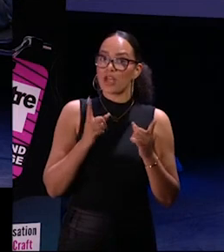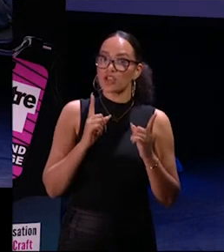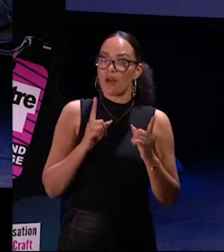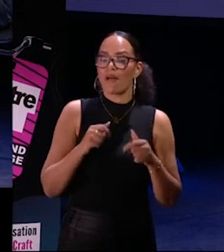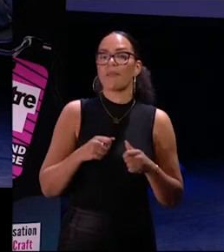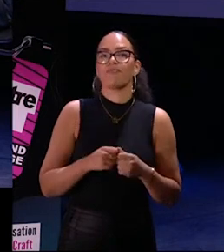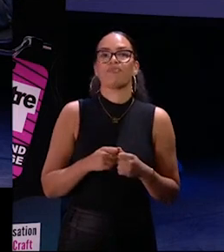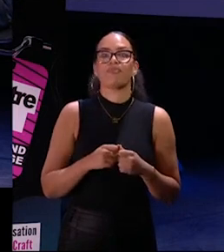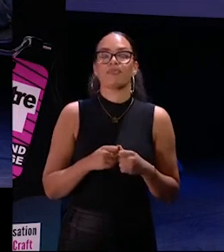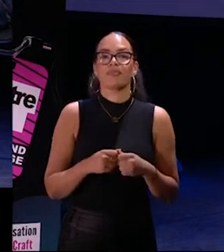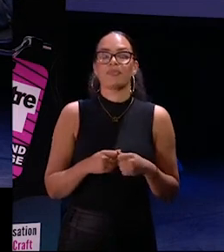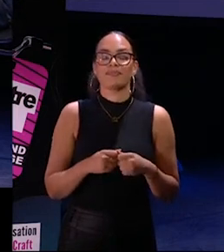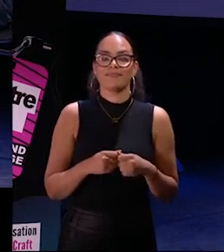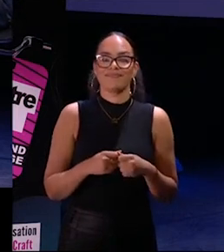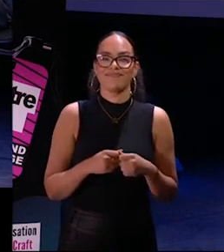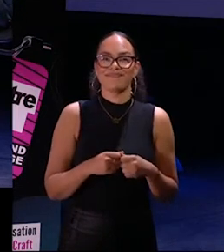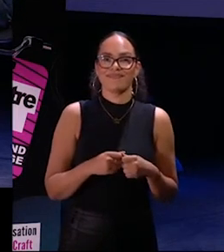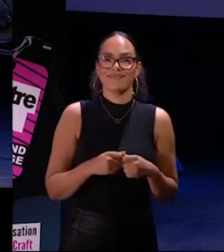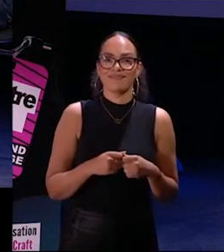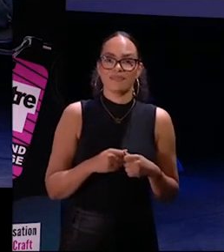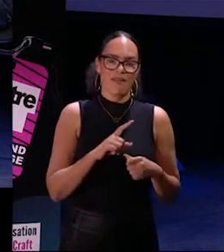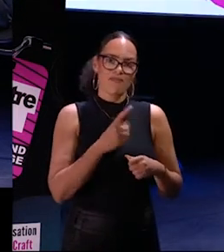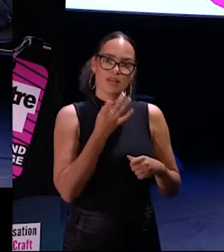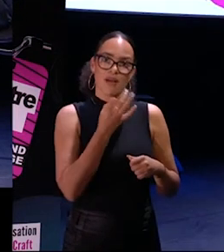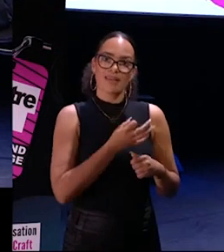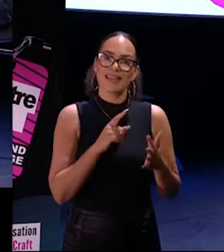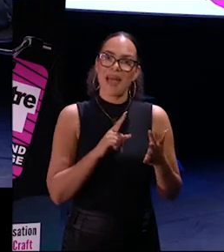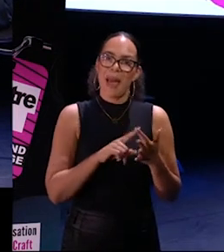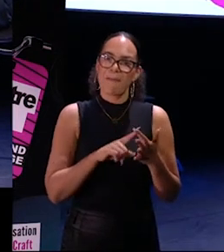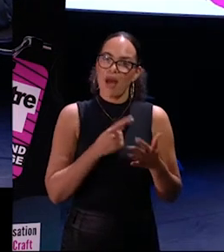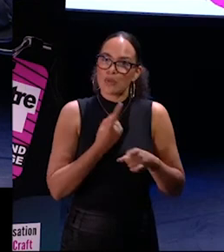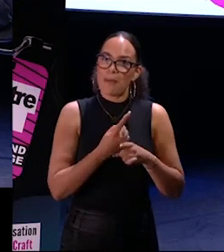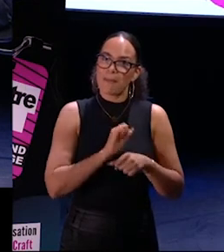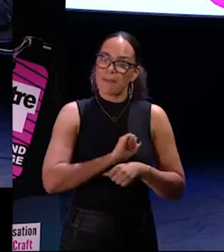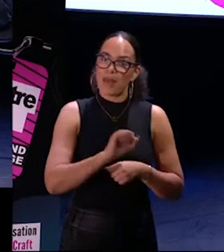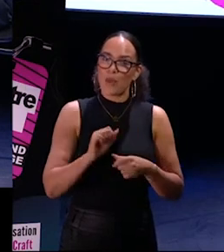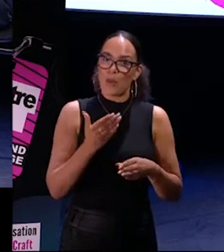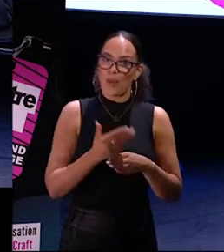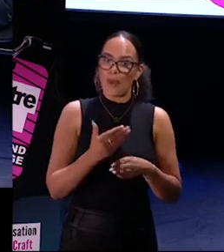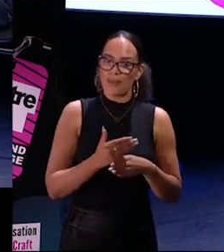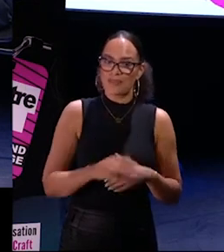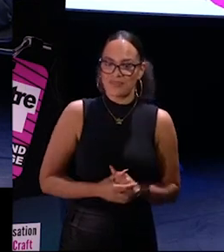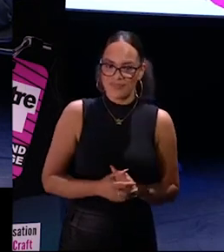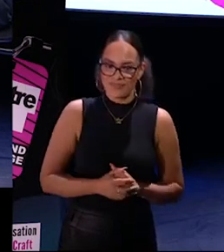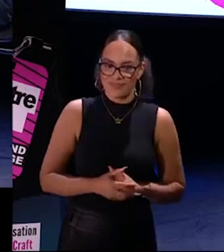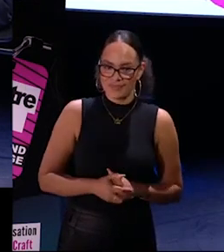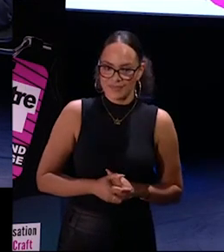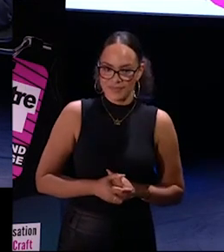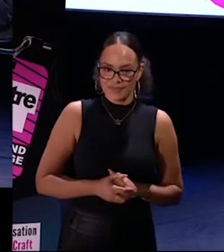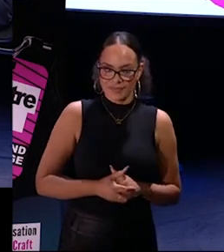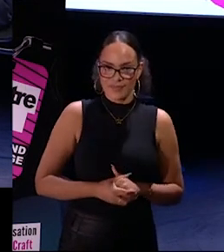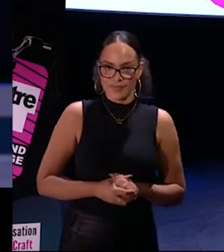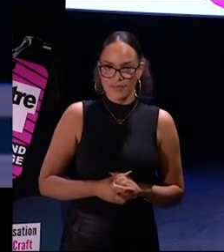Light. First of all, we're going to have Emma talk about a little bit about her work. So, hello.